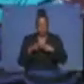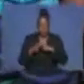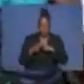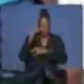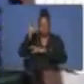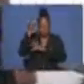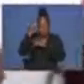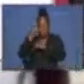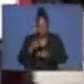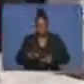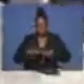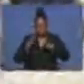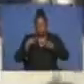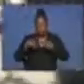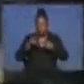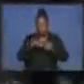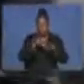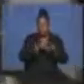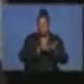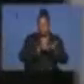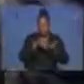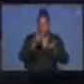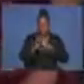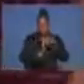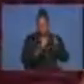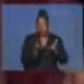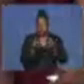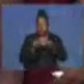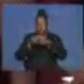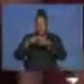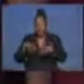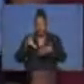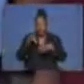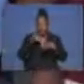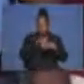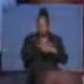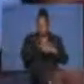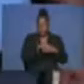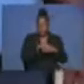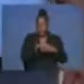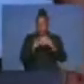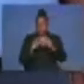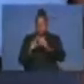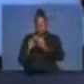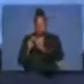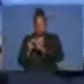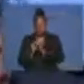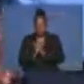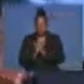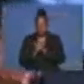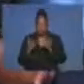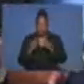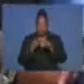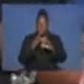government's decision to give salary increases to public servants without including the union in that negotiation. Glover-Rolle confirming